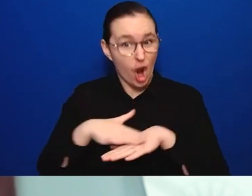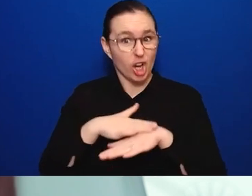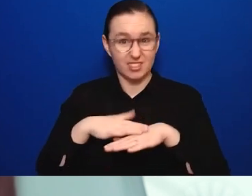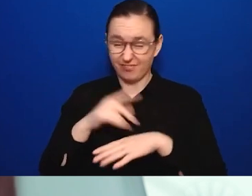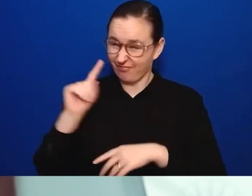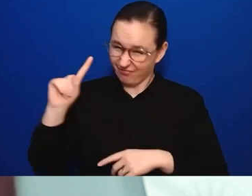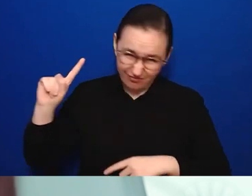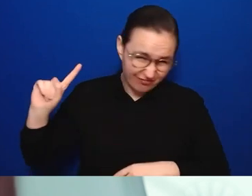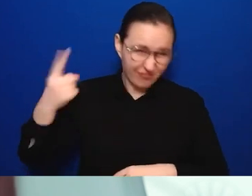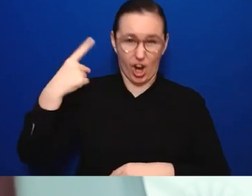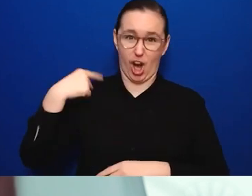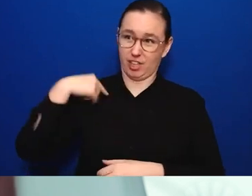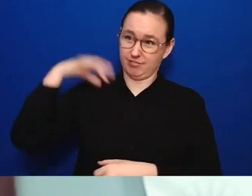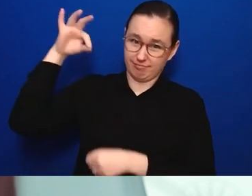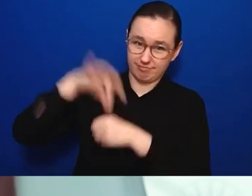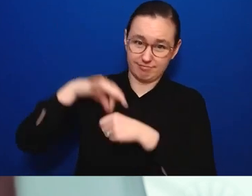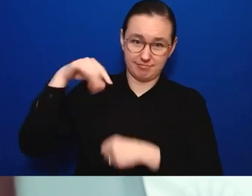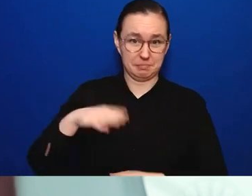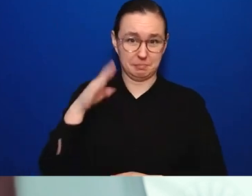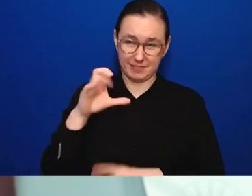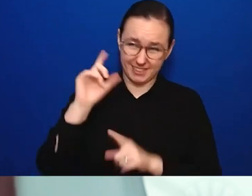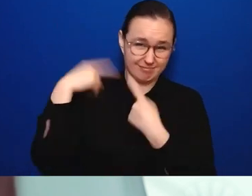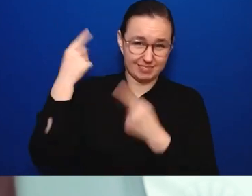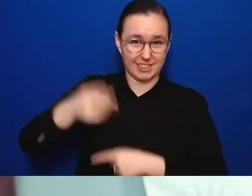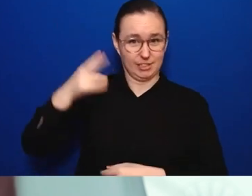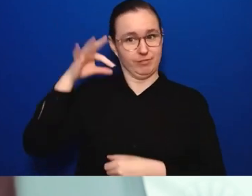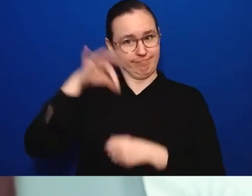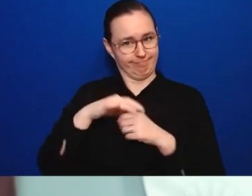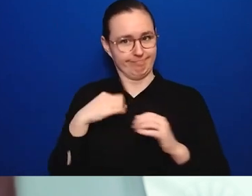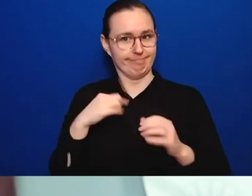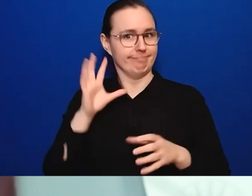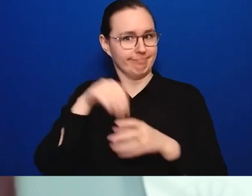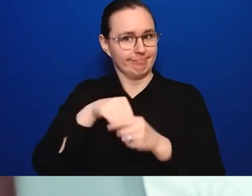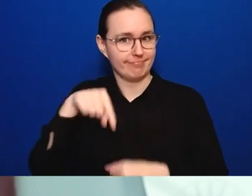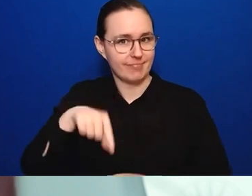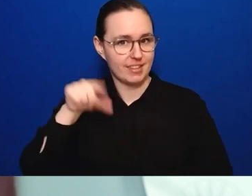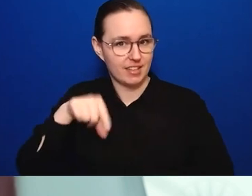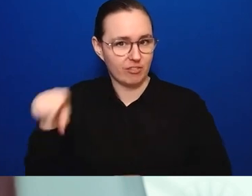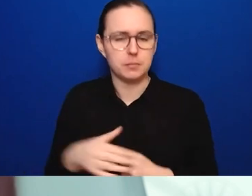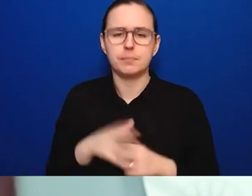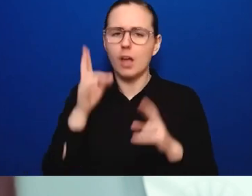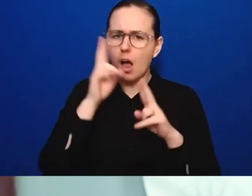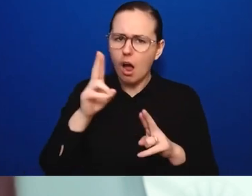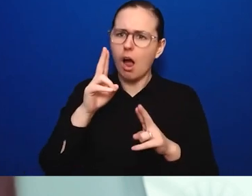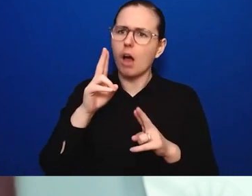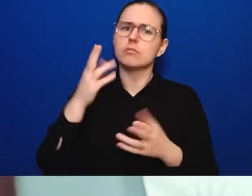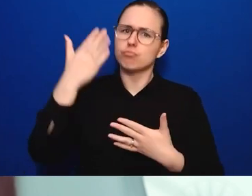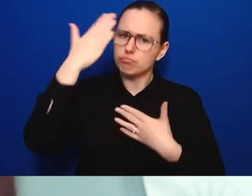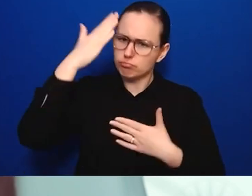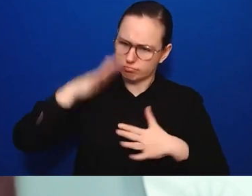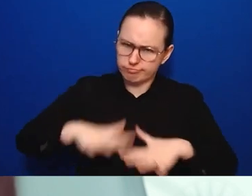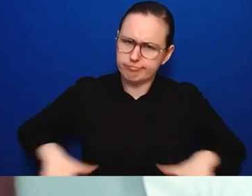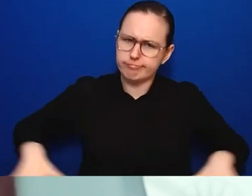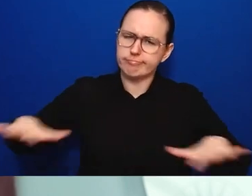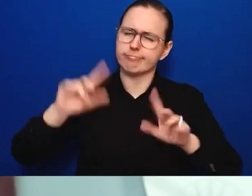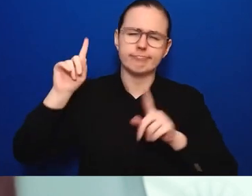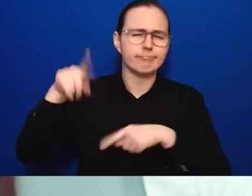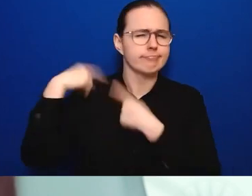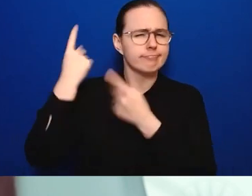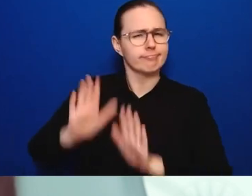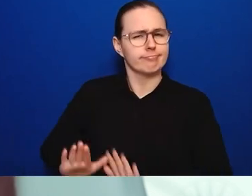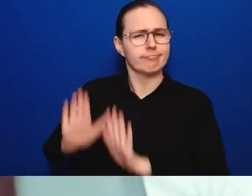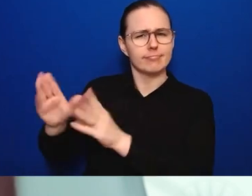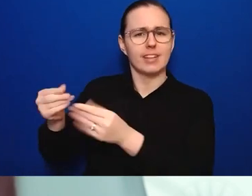in BC's history. I'd like to take a moment to acknowledge that we're meeting and joining today on the traditional unceded territories of the